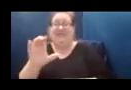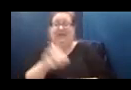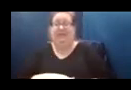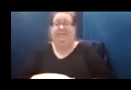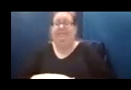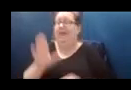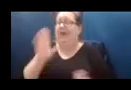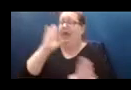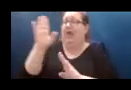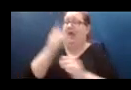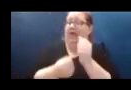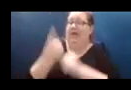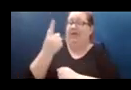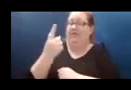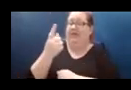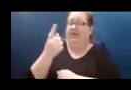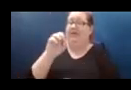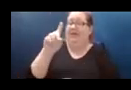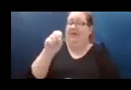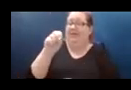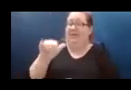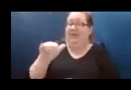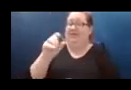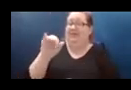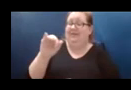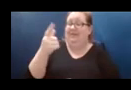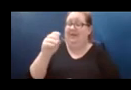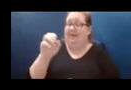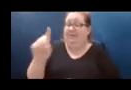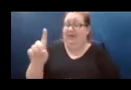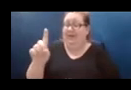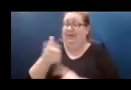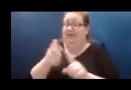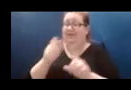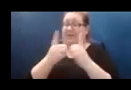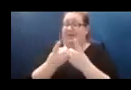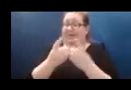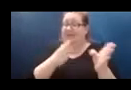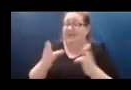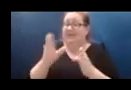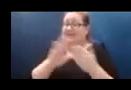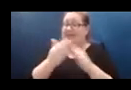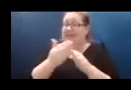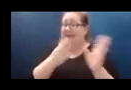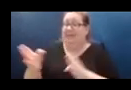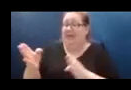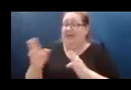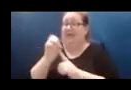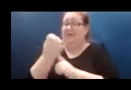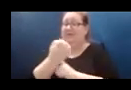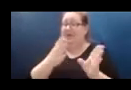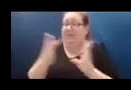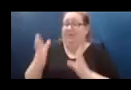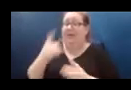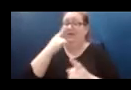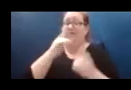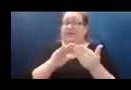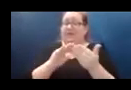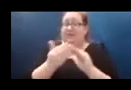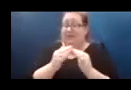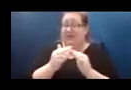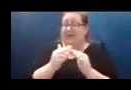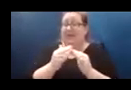Hi, everyone. Lindsay Sigmund, Jersey City's Division of City Planning. I'm the environmental planner for the city. Looking forward to